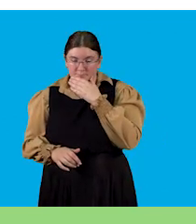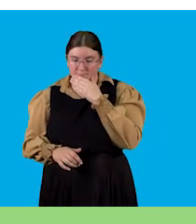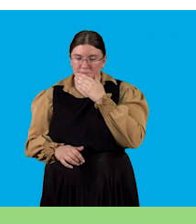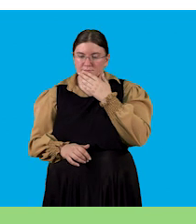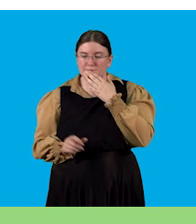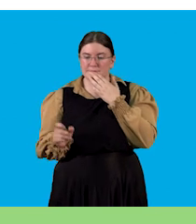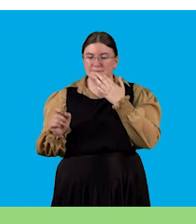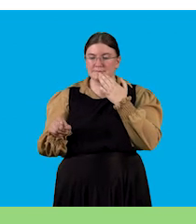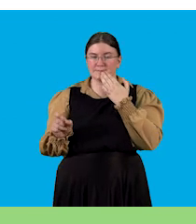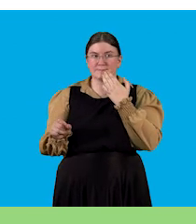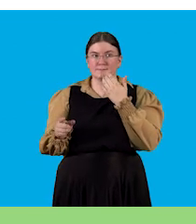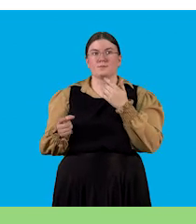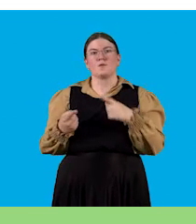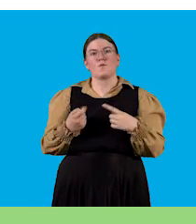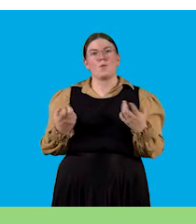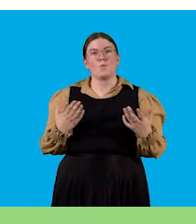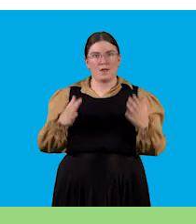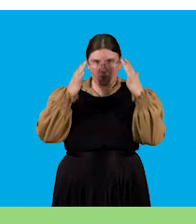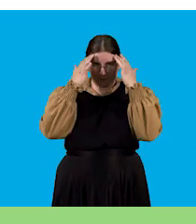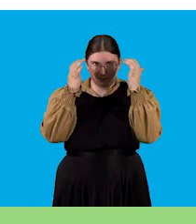sent by the brain.